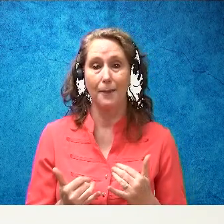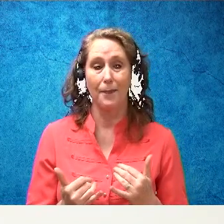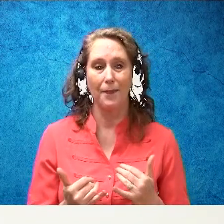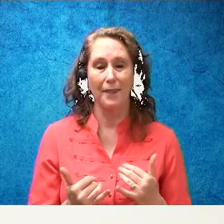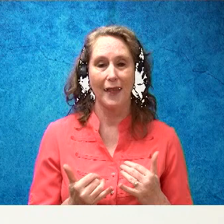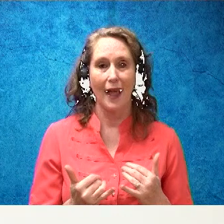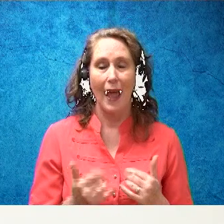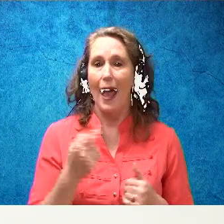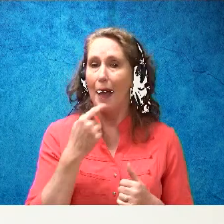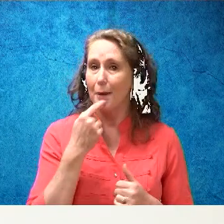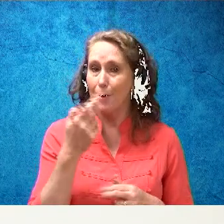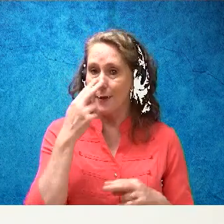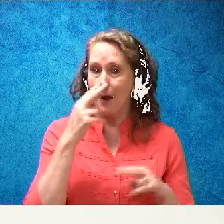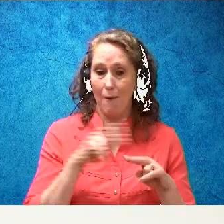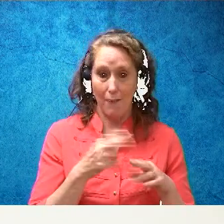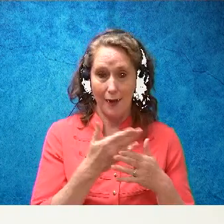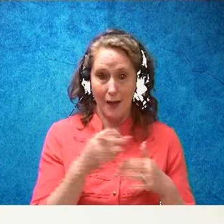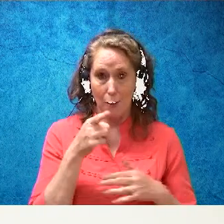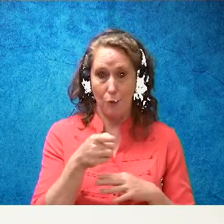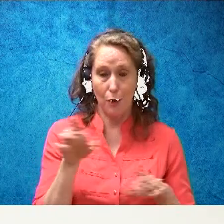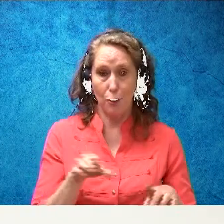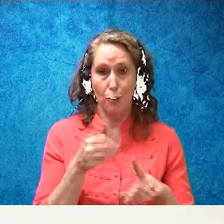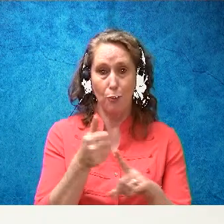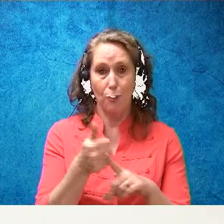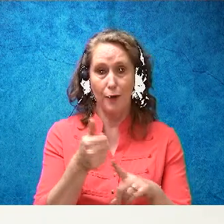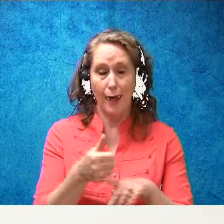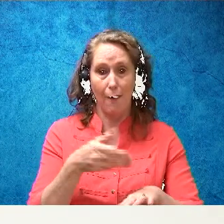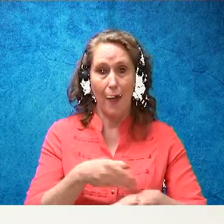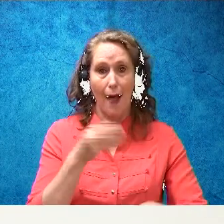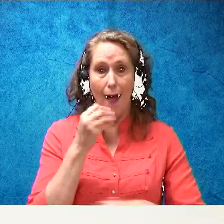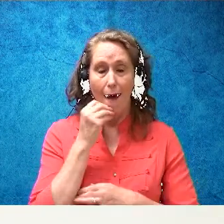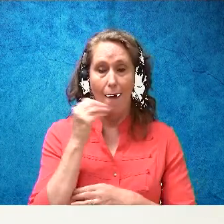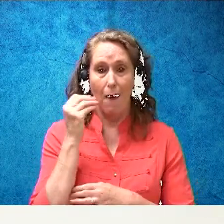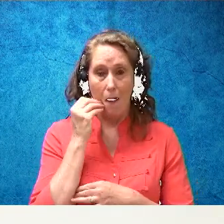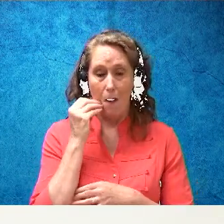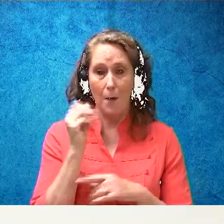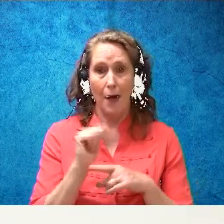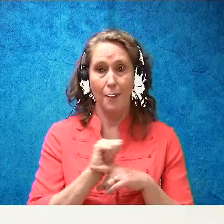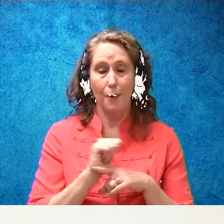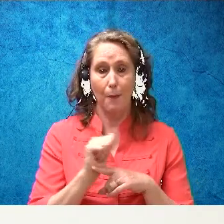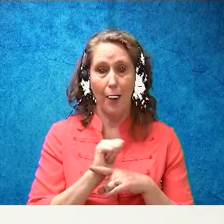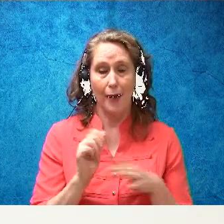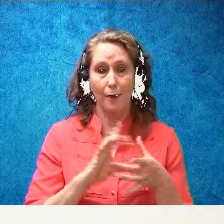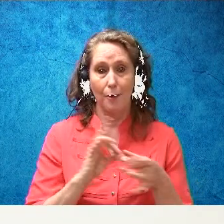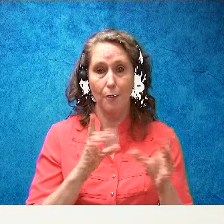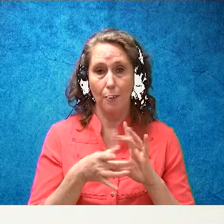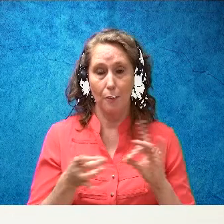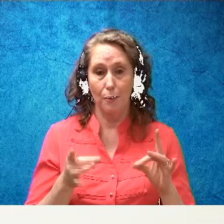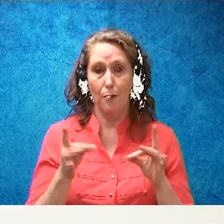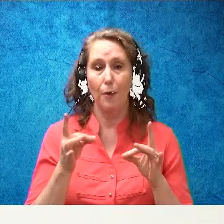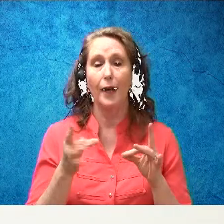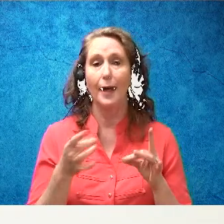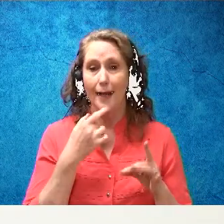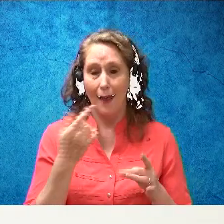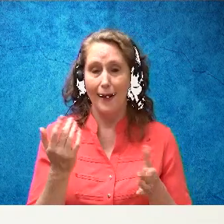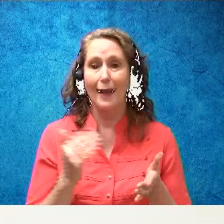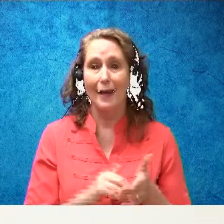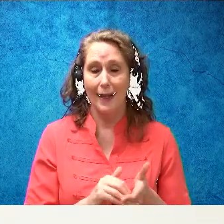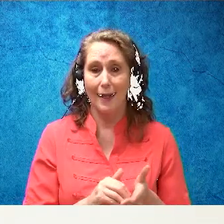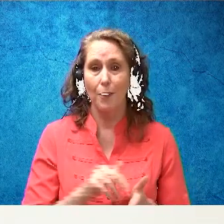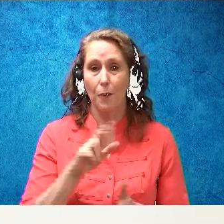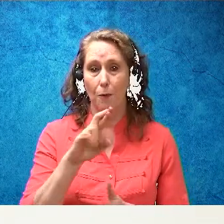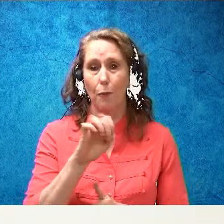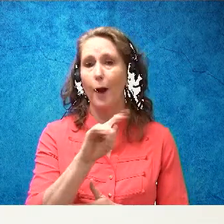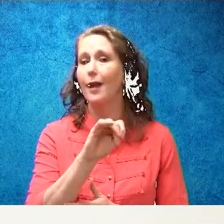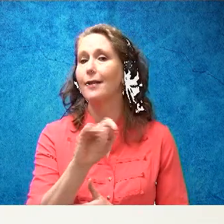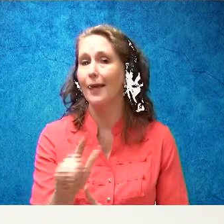fun things that you can do at home to practice retelling your story. So I know